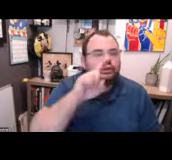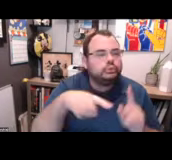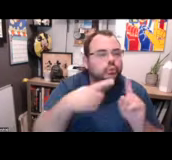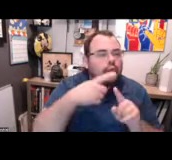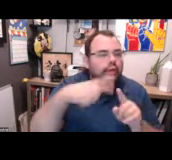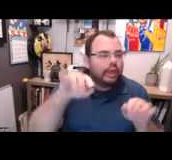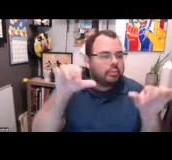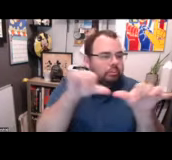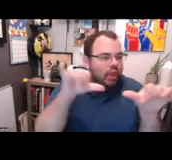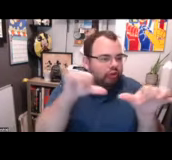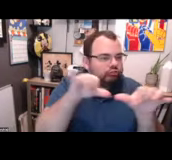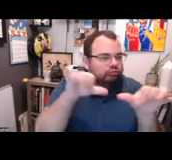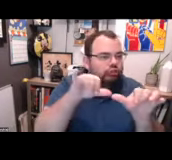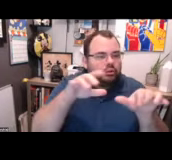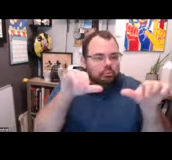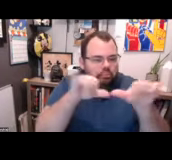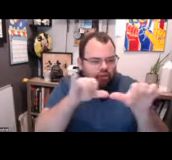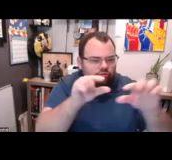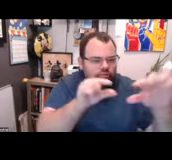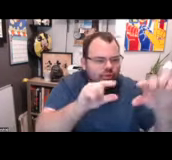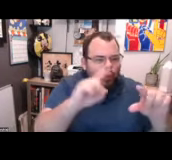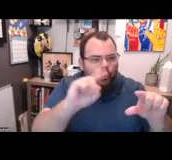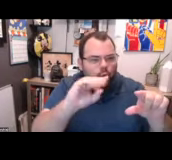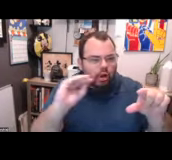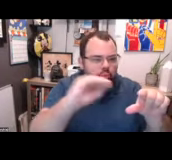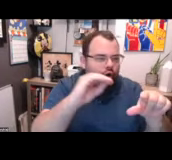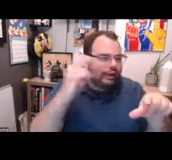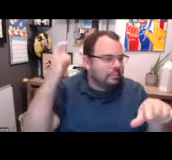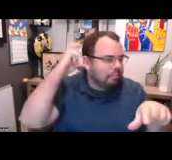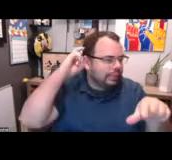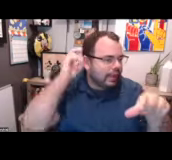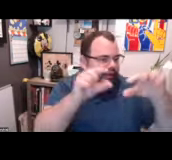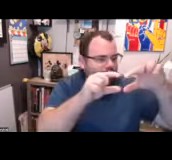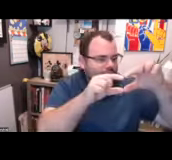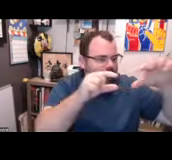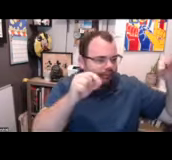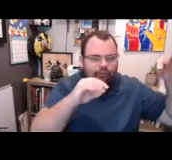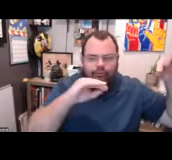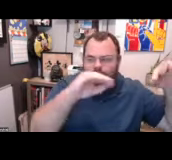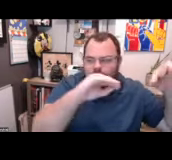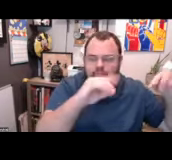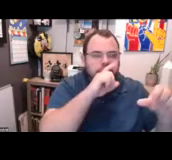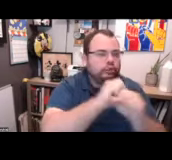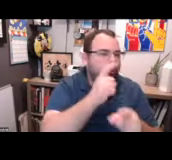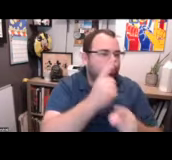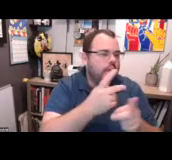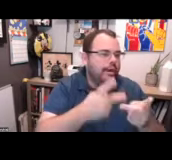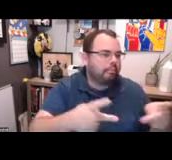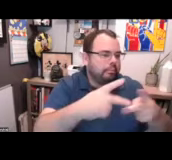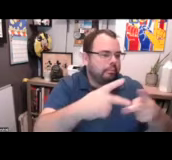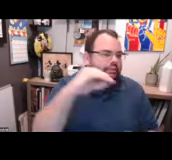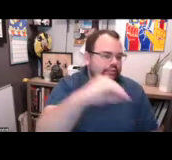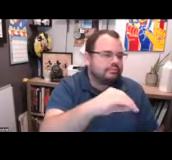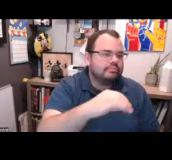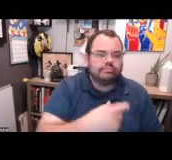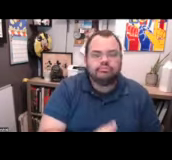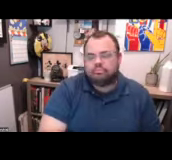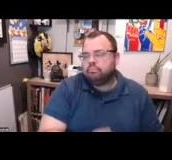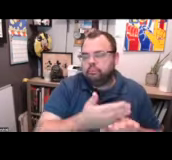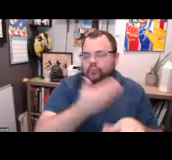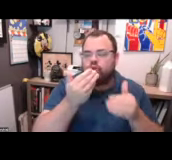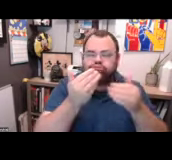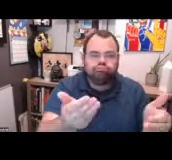bone. I've marked out the area where a depression in the bone will be drilled for the implant to sit. Notice how he's Before moving making that everything.